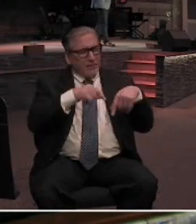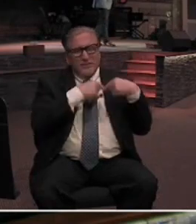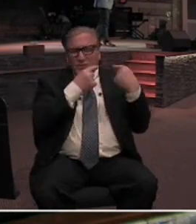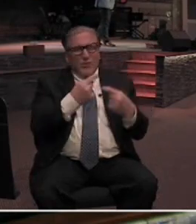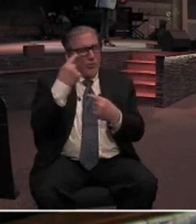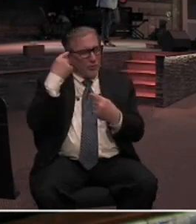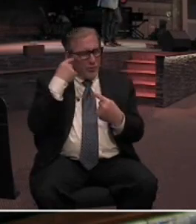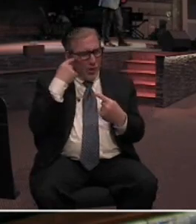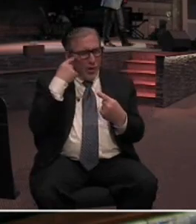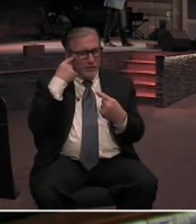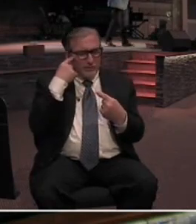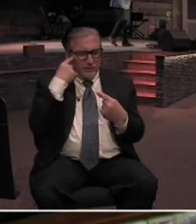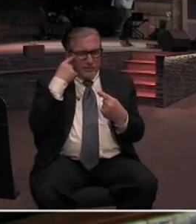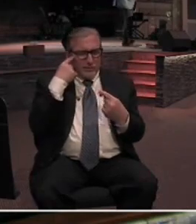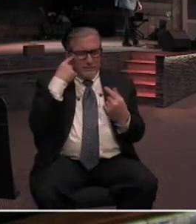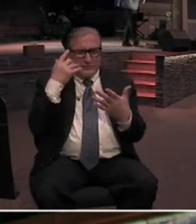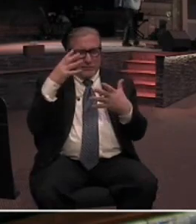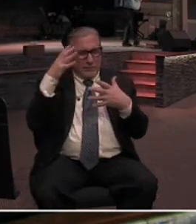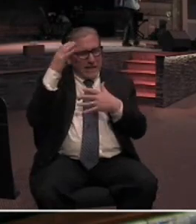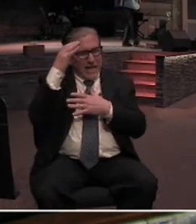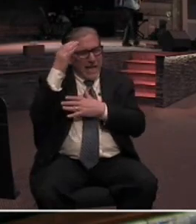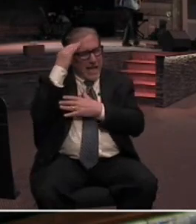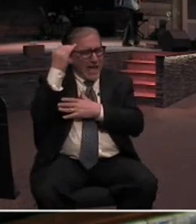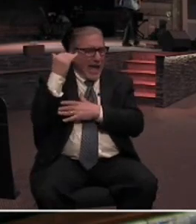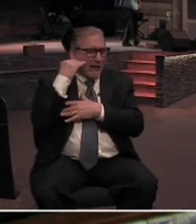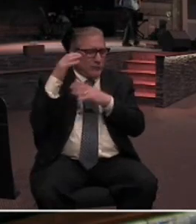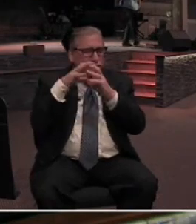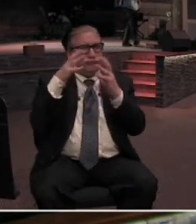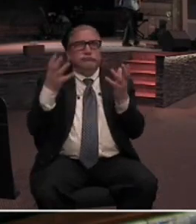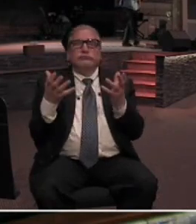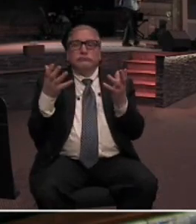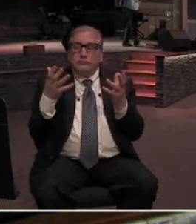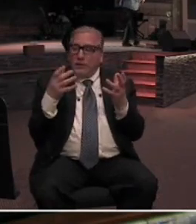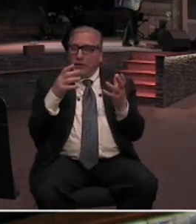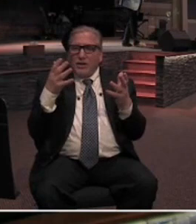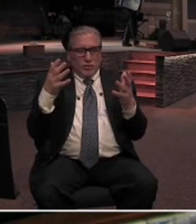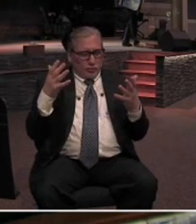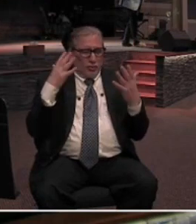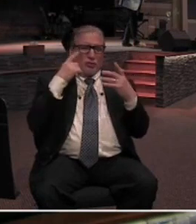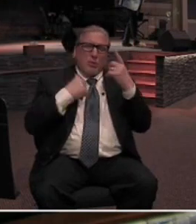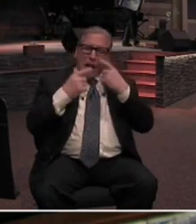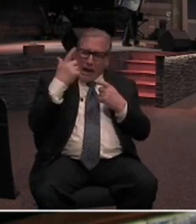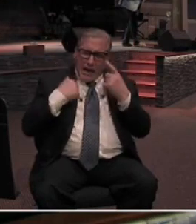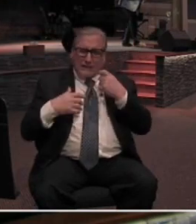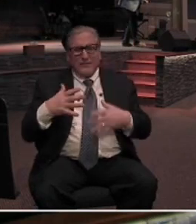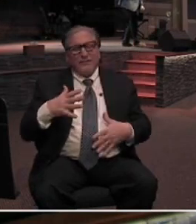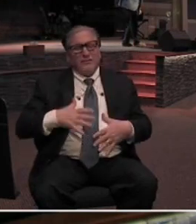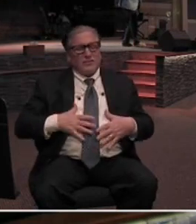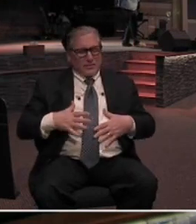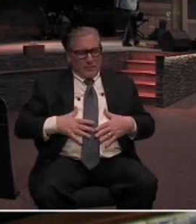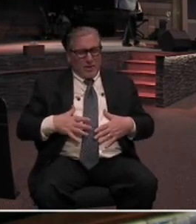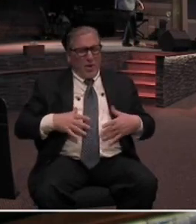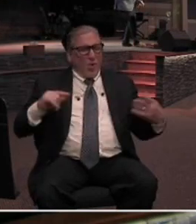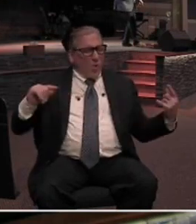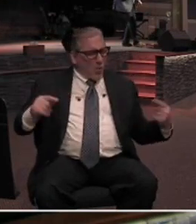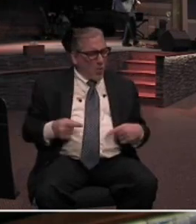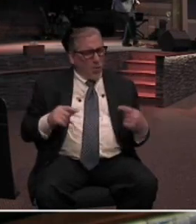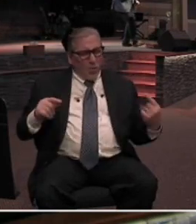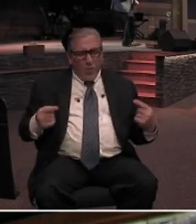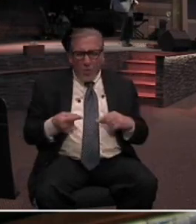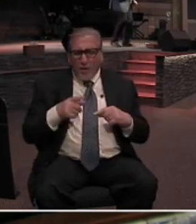open. Where you have cried until your stomach muscles hurt from the heaving of heaviness. Your